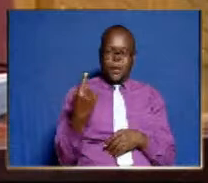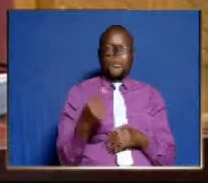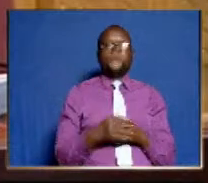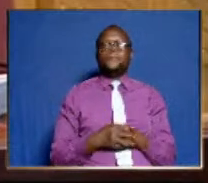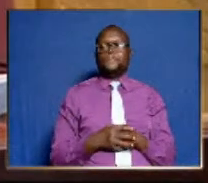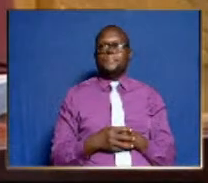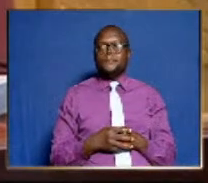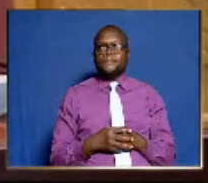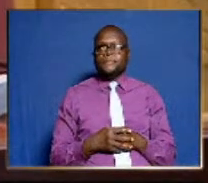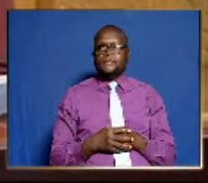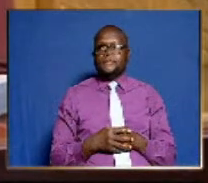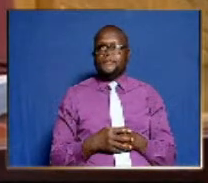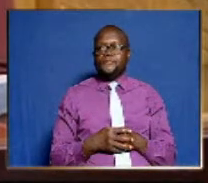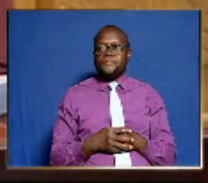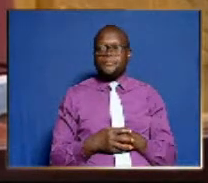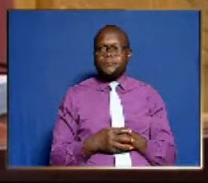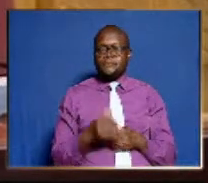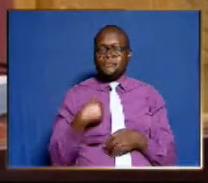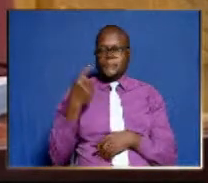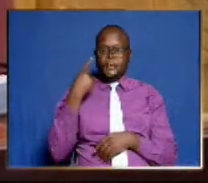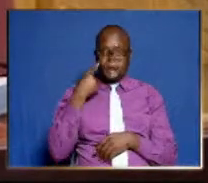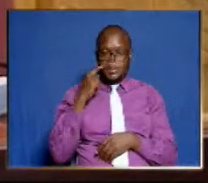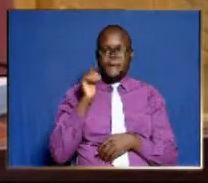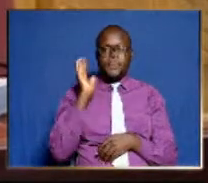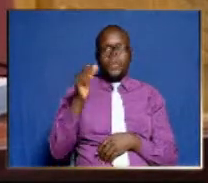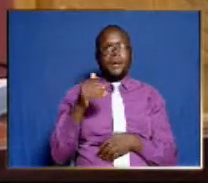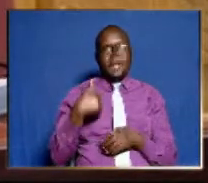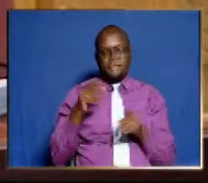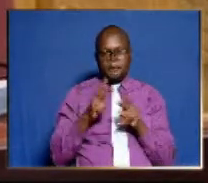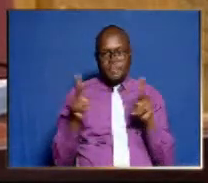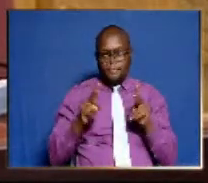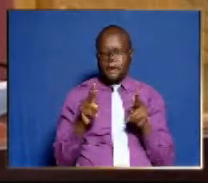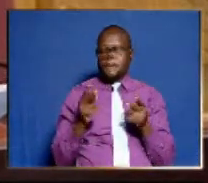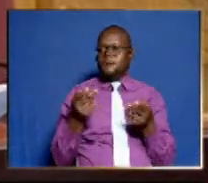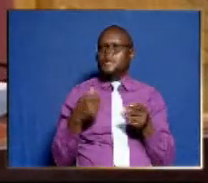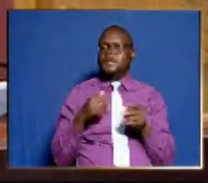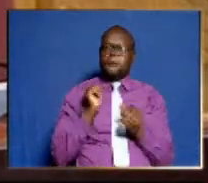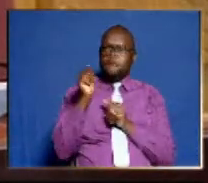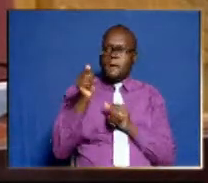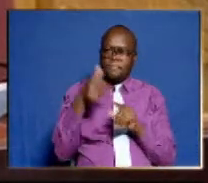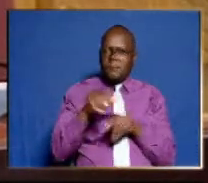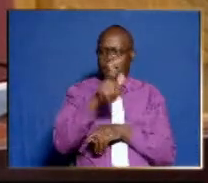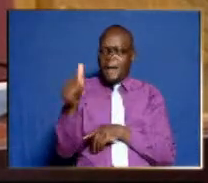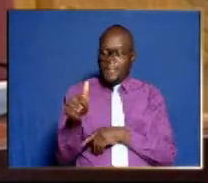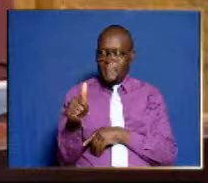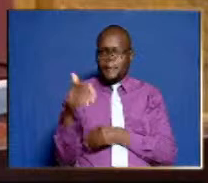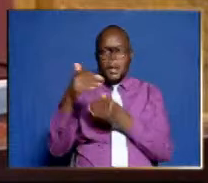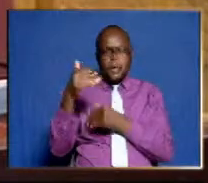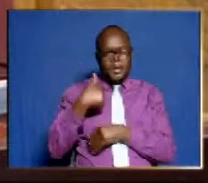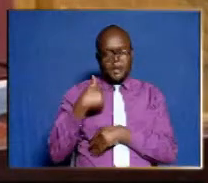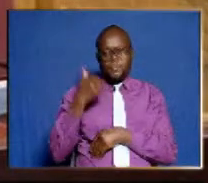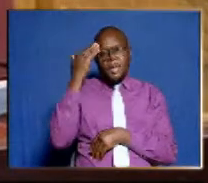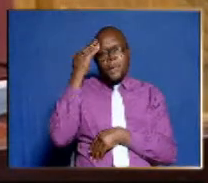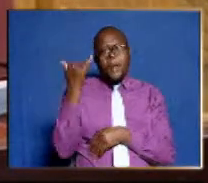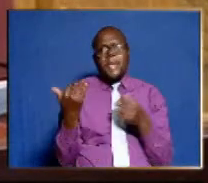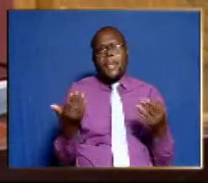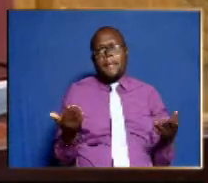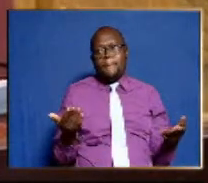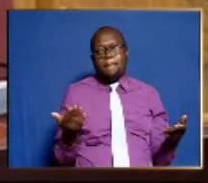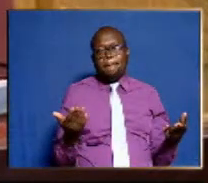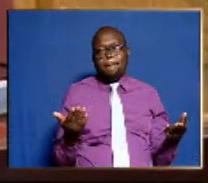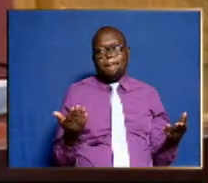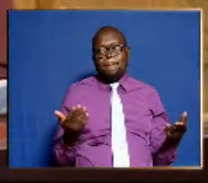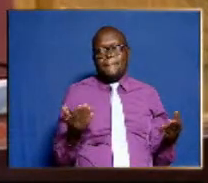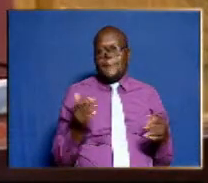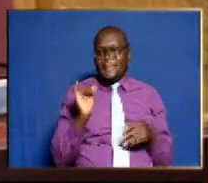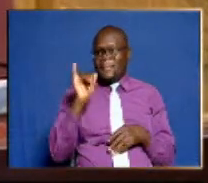Yeah. I think you'll still be comfortable there. You are farthest from everybody. Unfortunately, you are coming closer to me, which